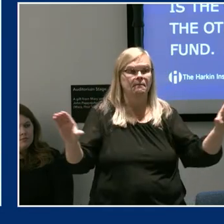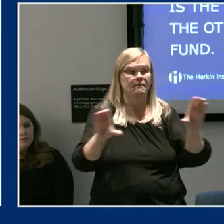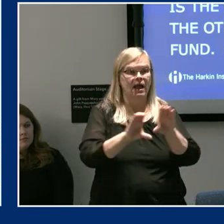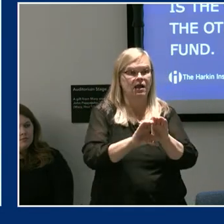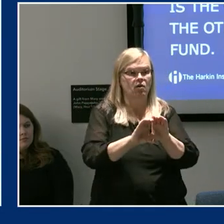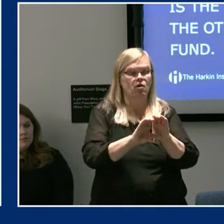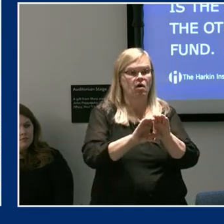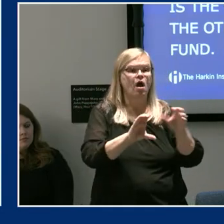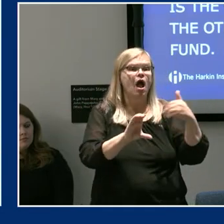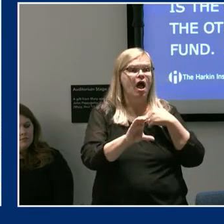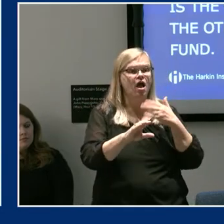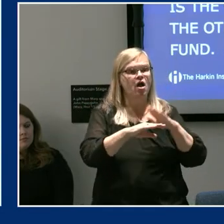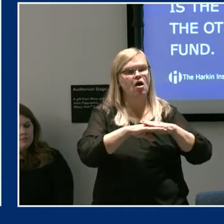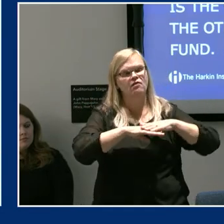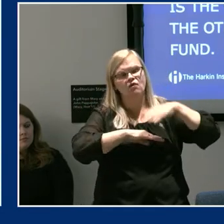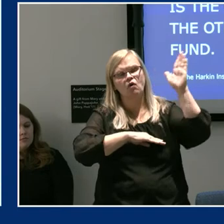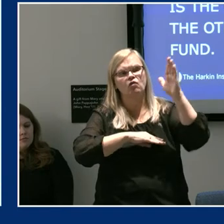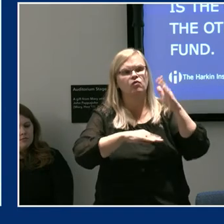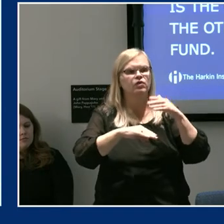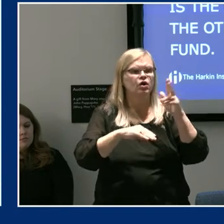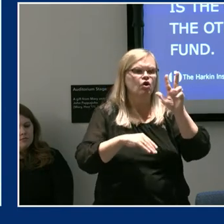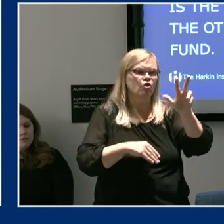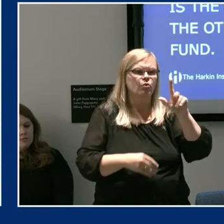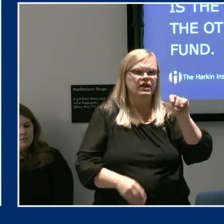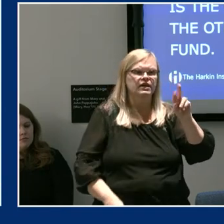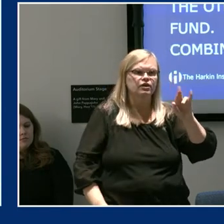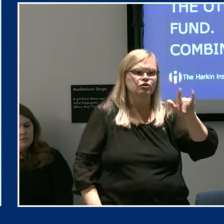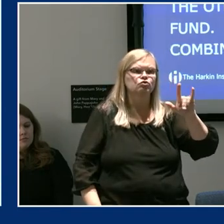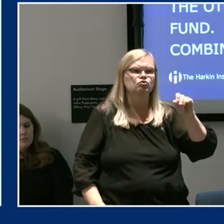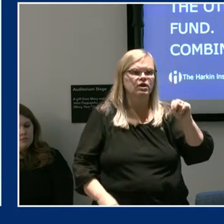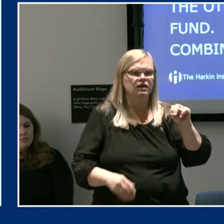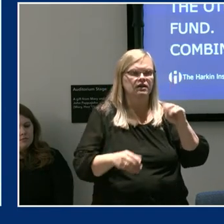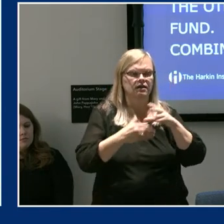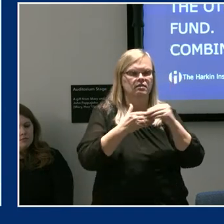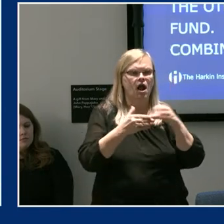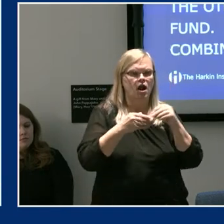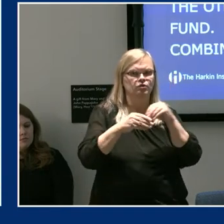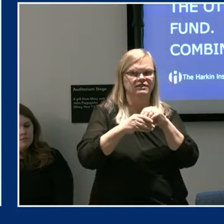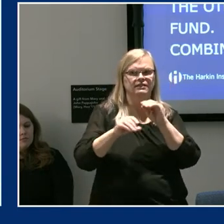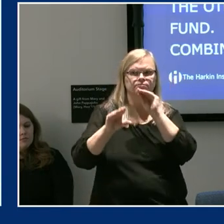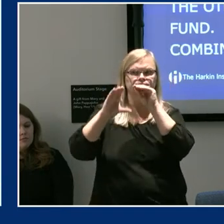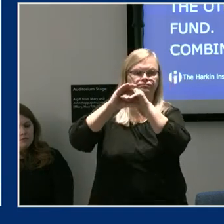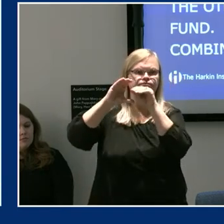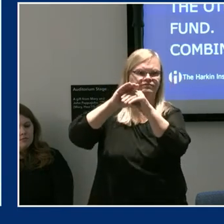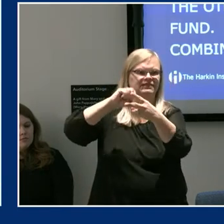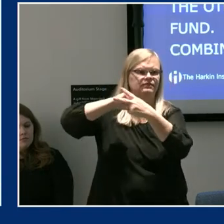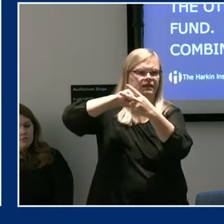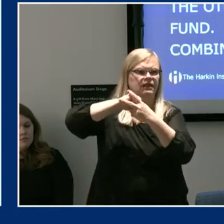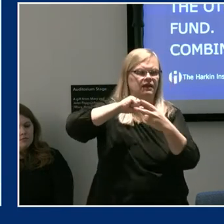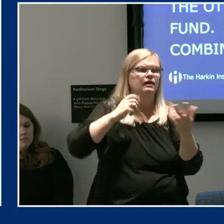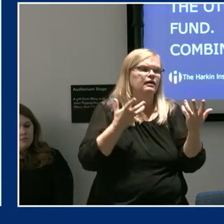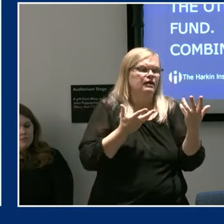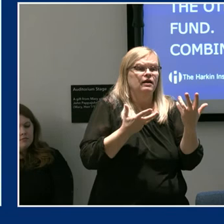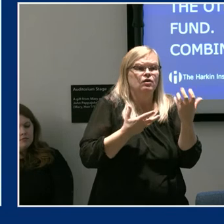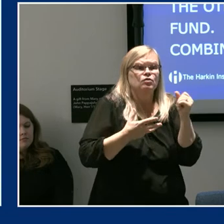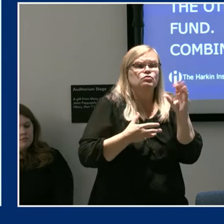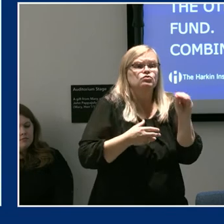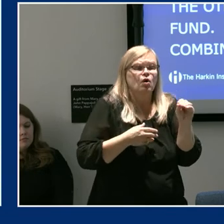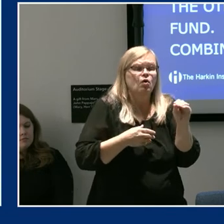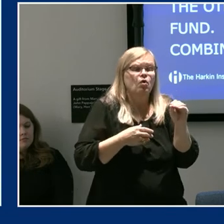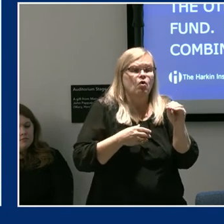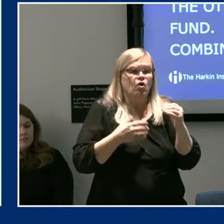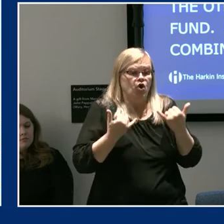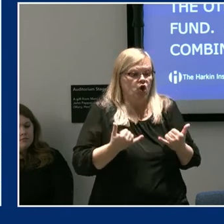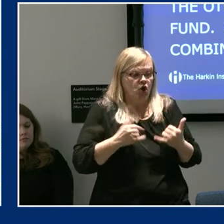hold almost $3 trillion in reserves. So even though current